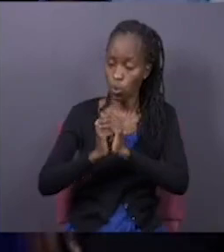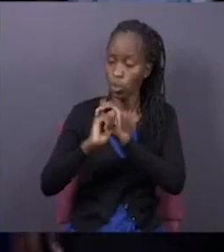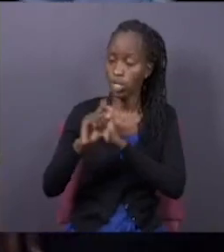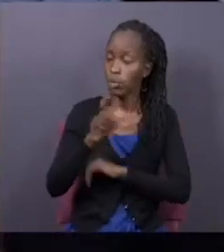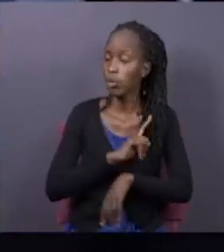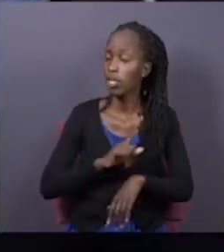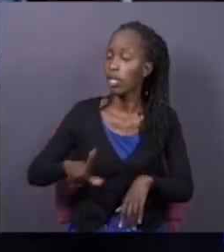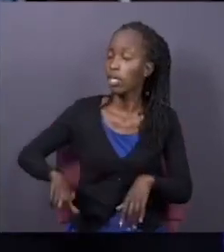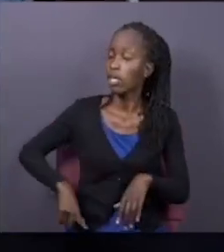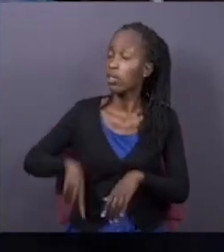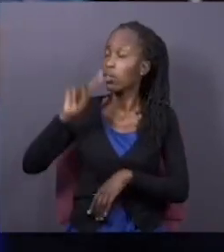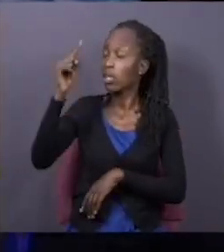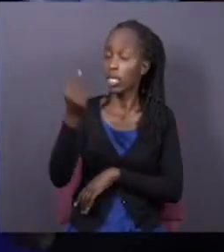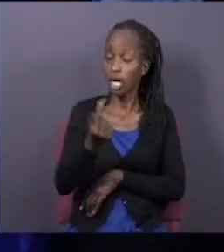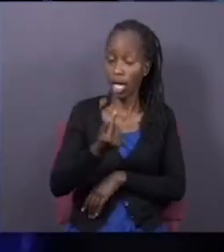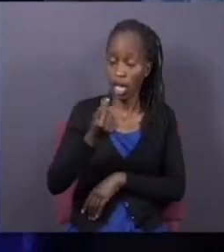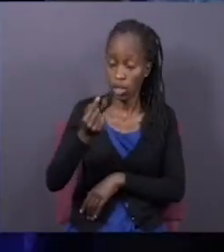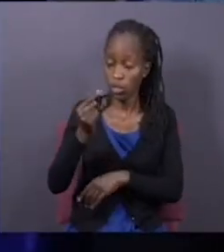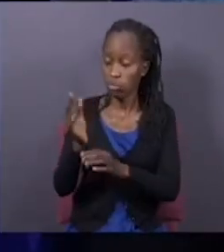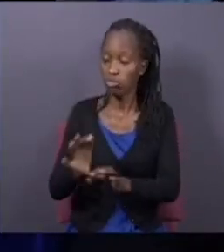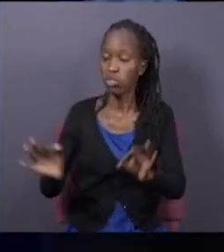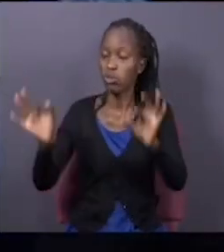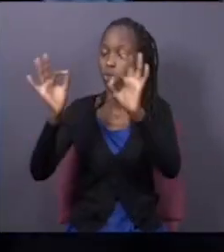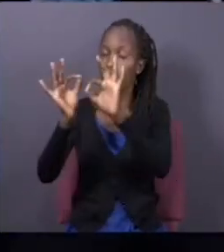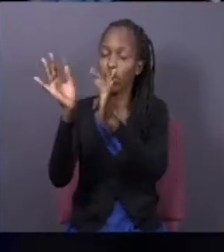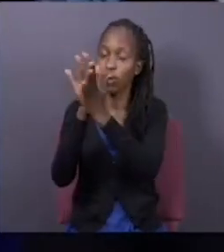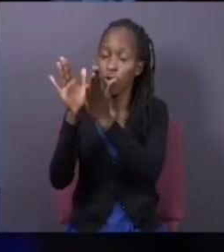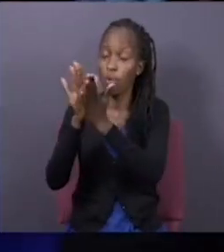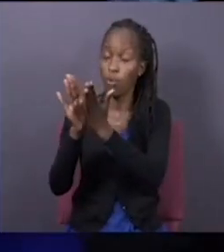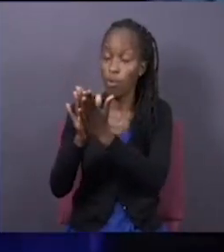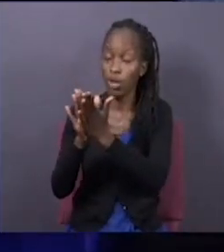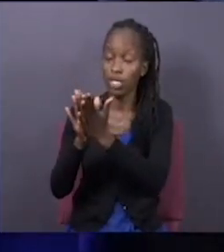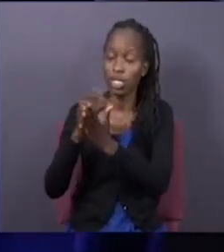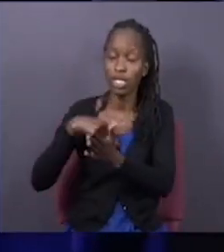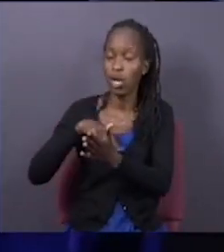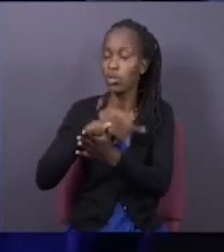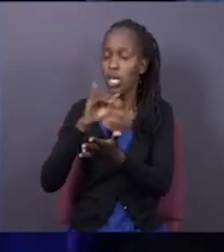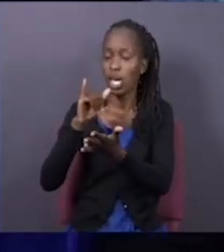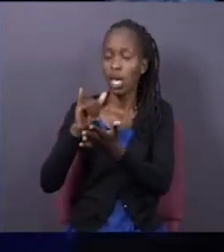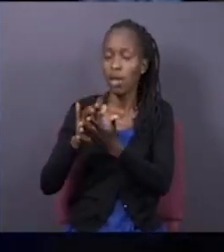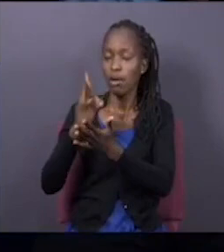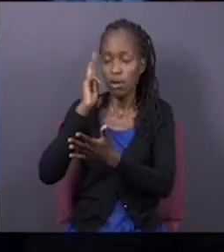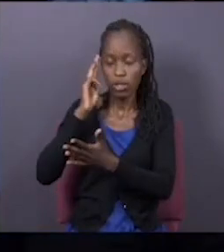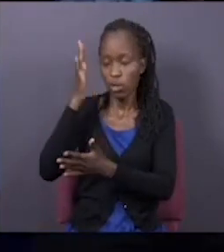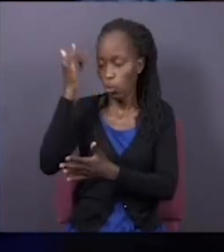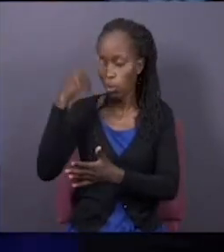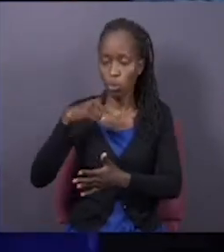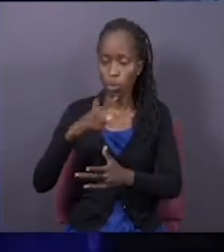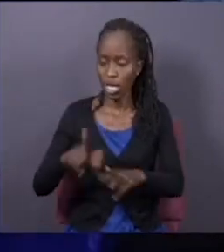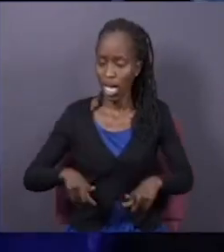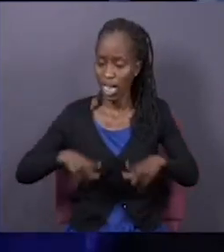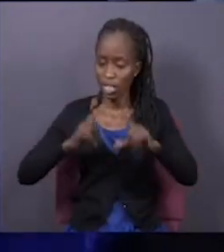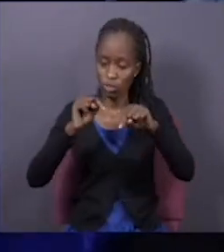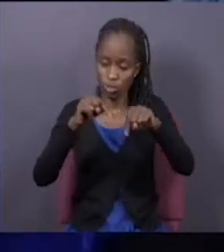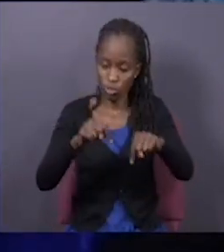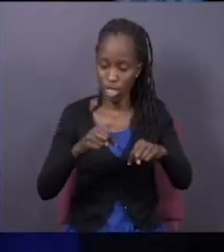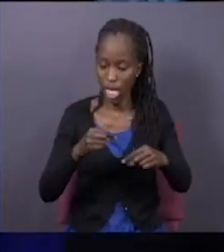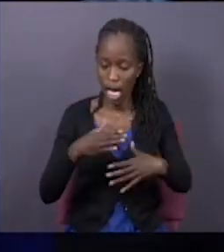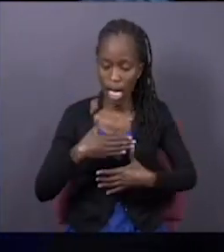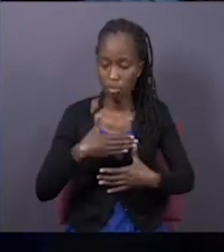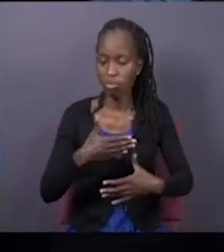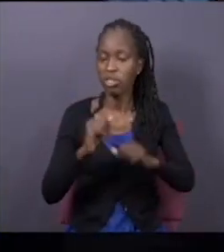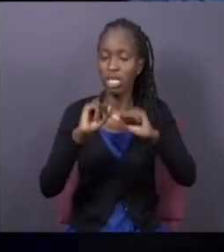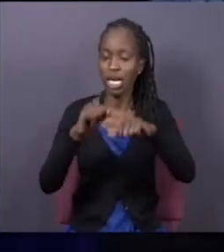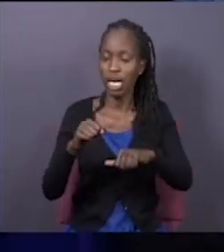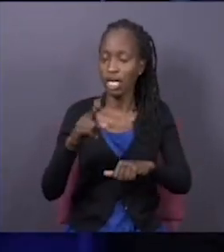alone deserves all our praise. The reason why you and I are alive today and we have breath in our lungs is that we may praise Him. The Bible